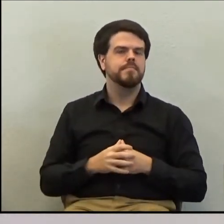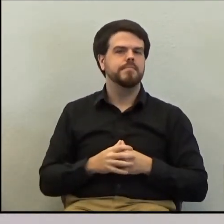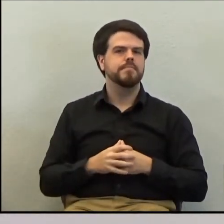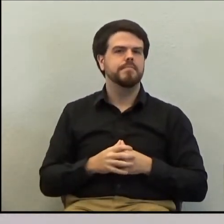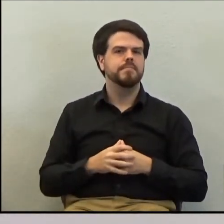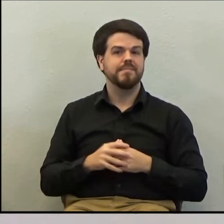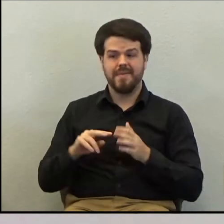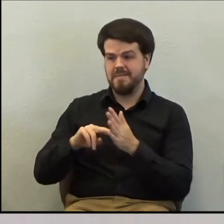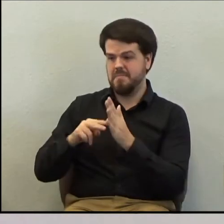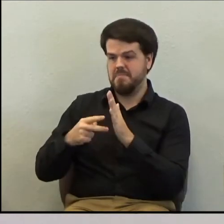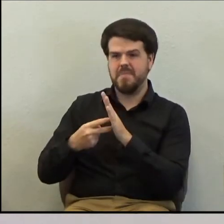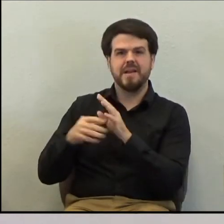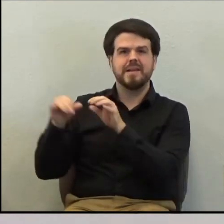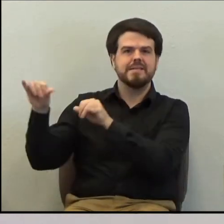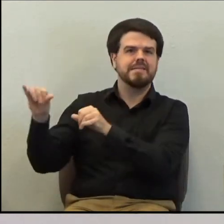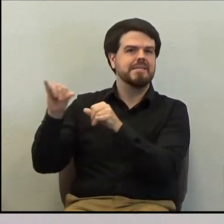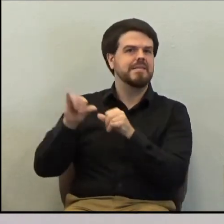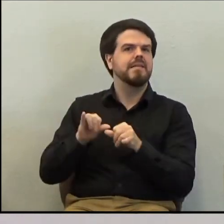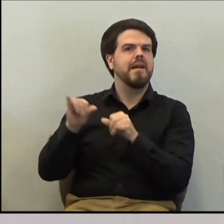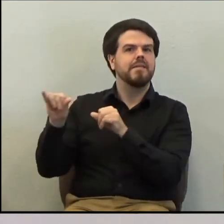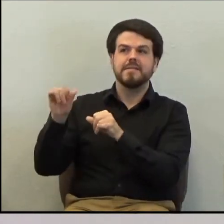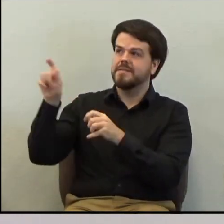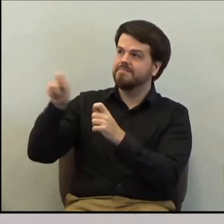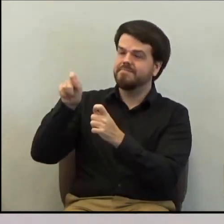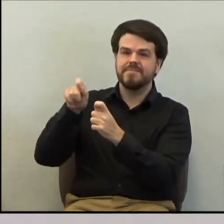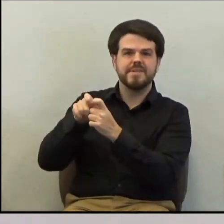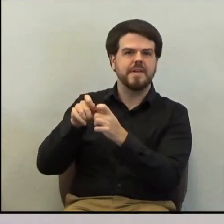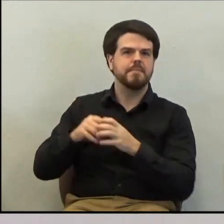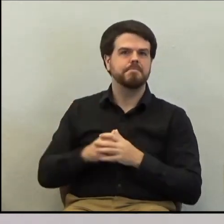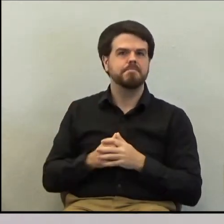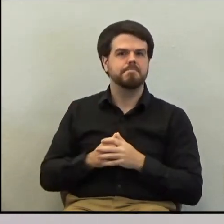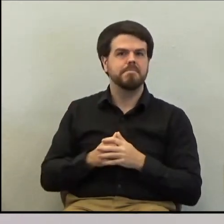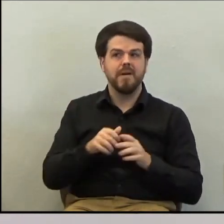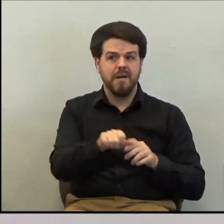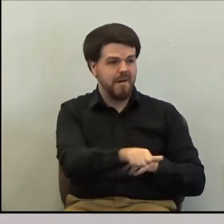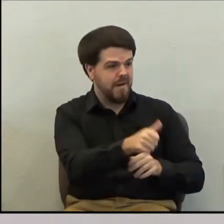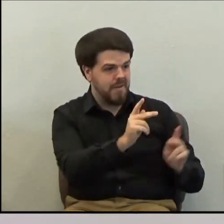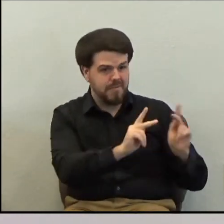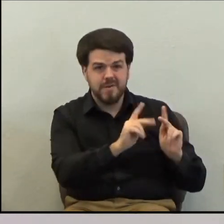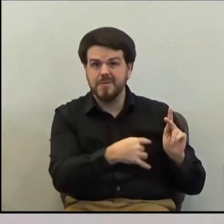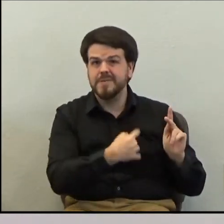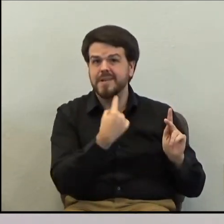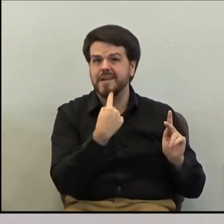We wrote down exactly what he wanted us to say. No one else can say that.